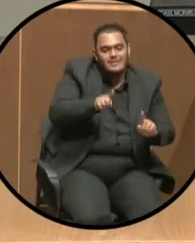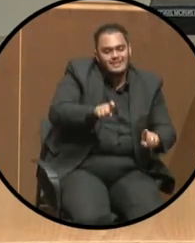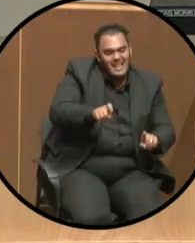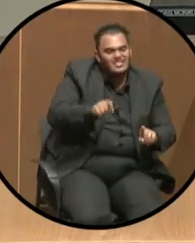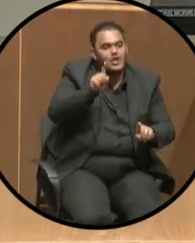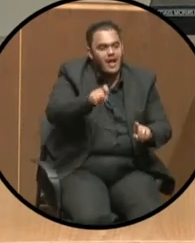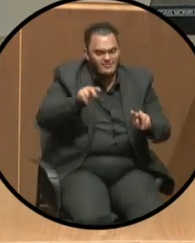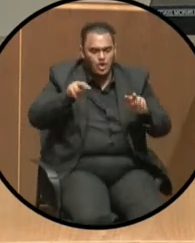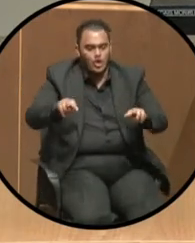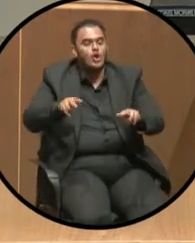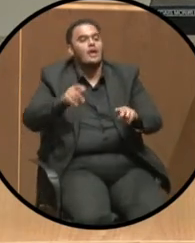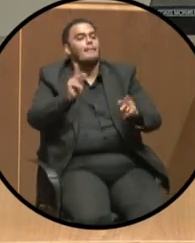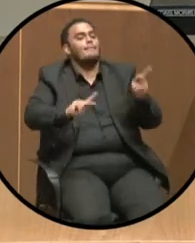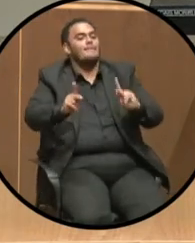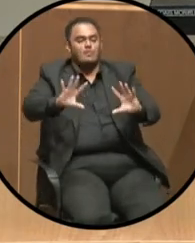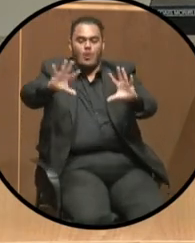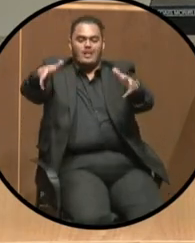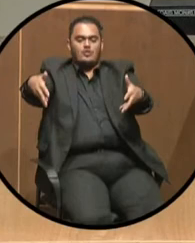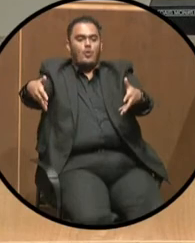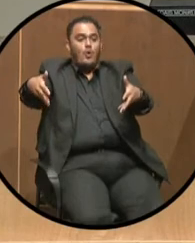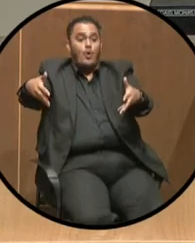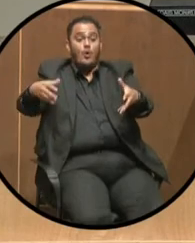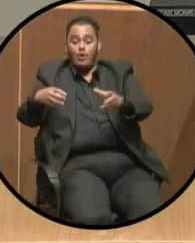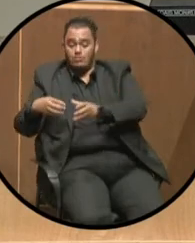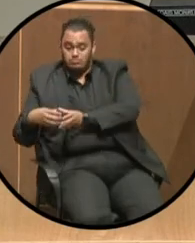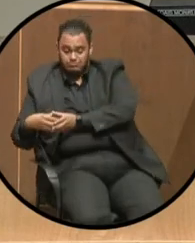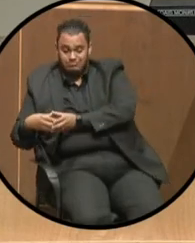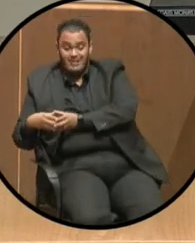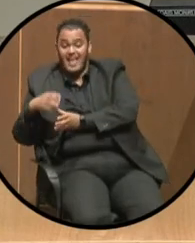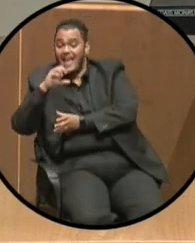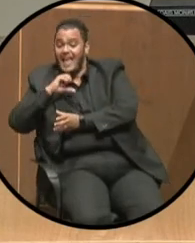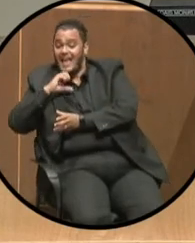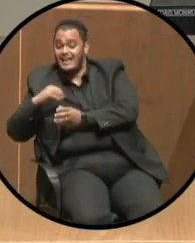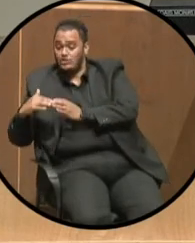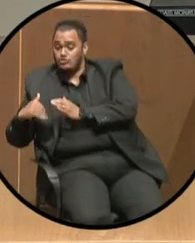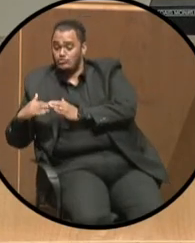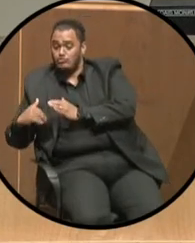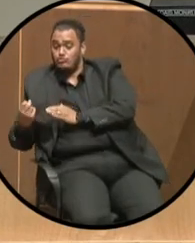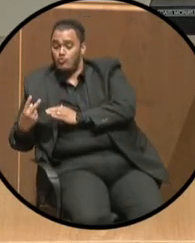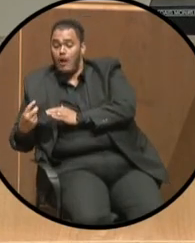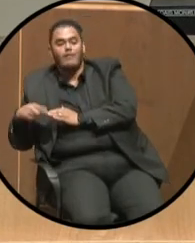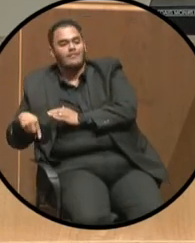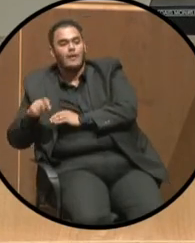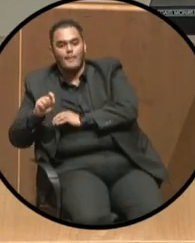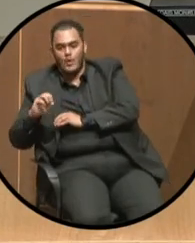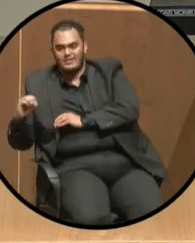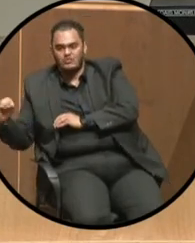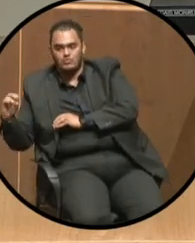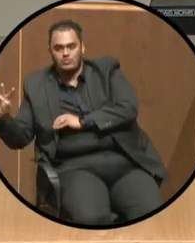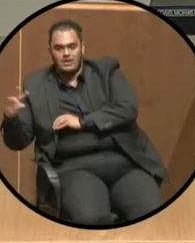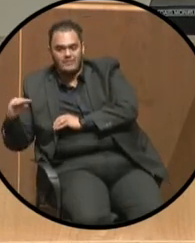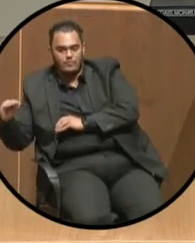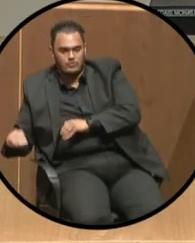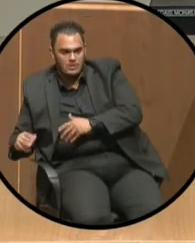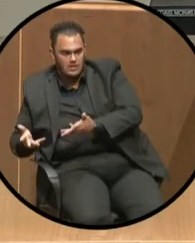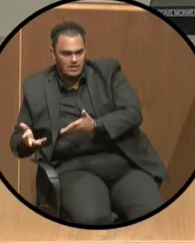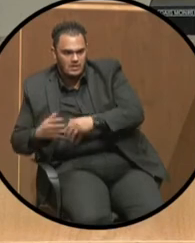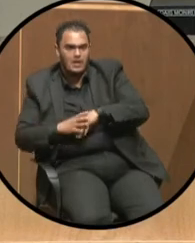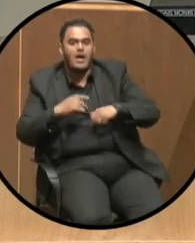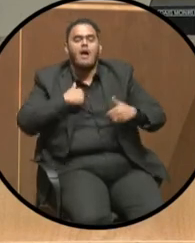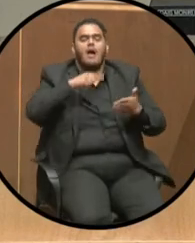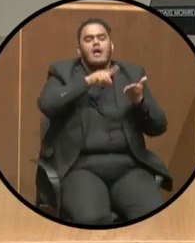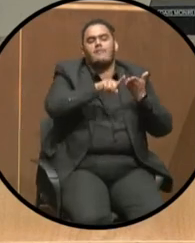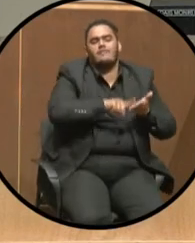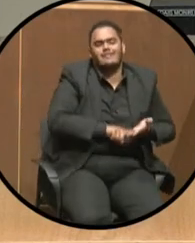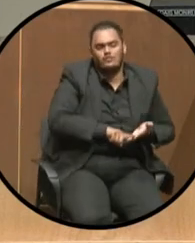population as a whole to kind of deem where we're at. I did a lot of research prior to this board meeting about the effects of